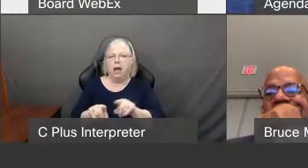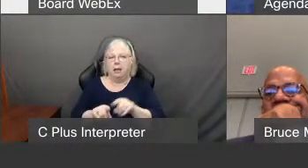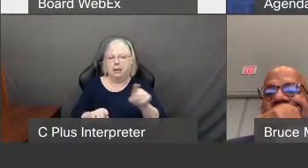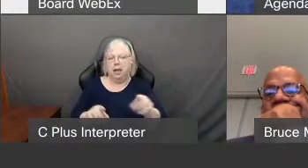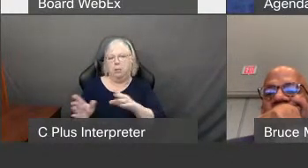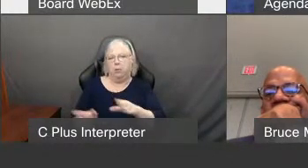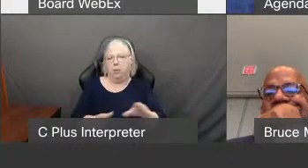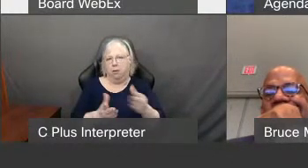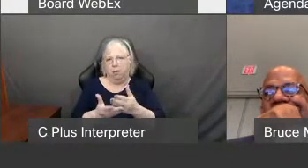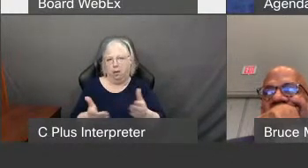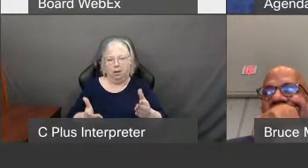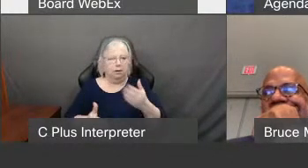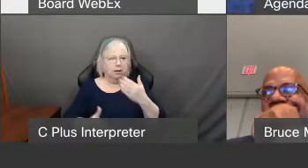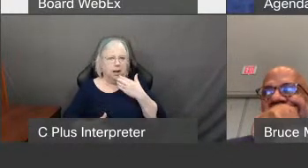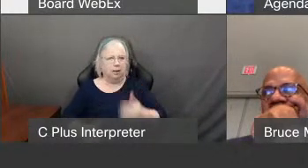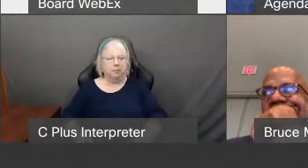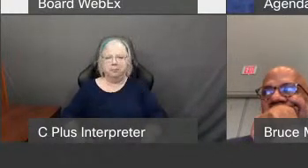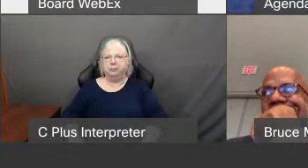ma'am.